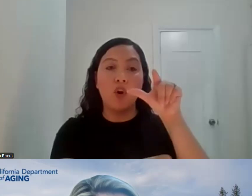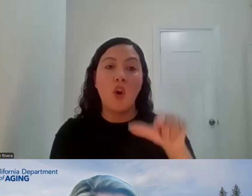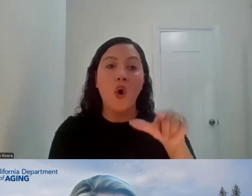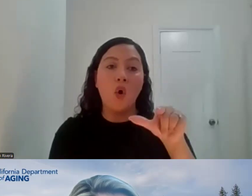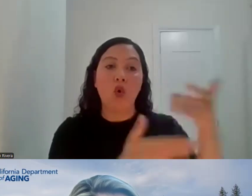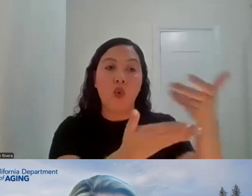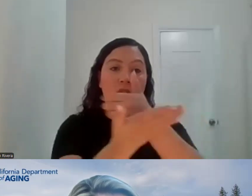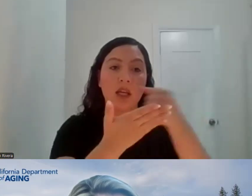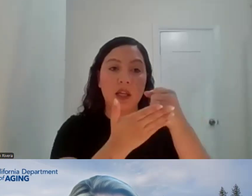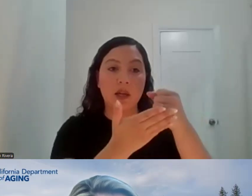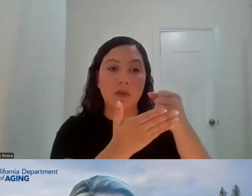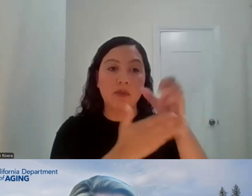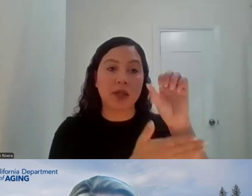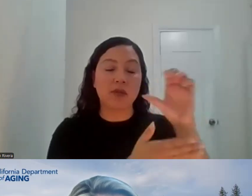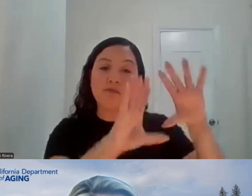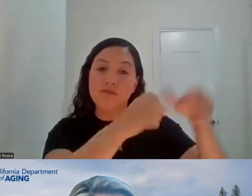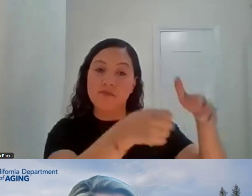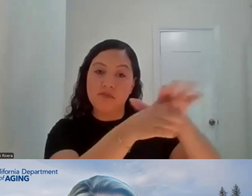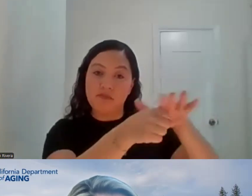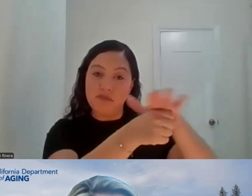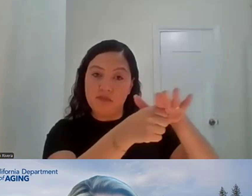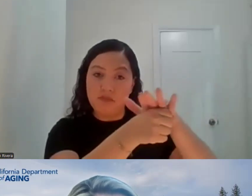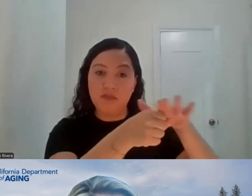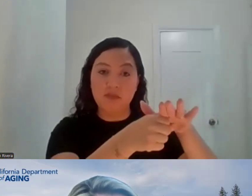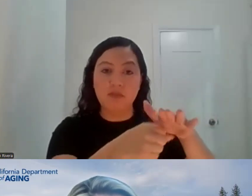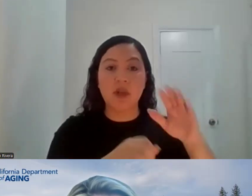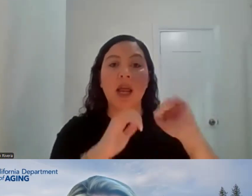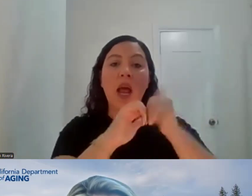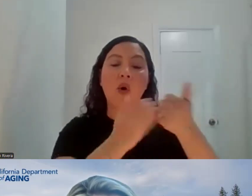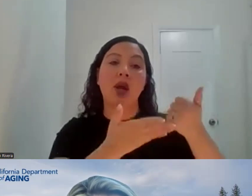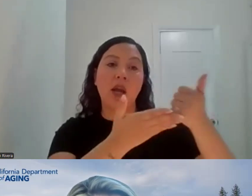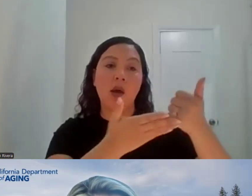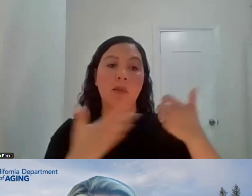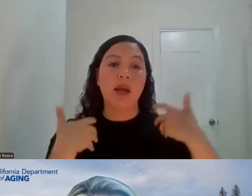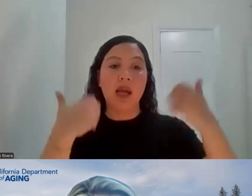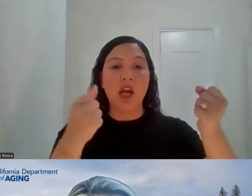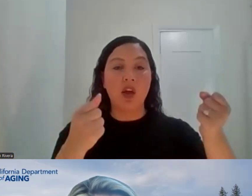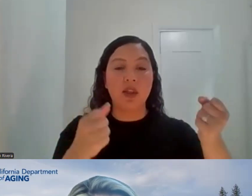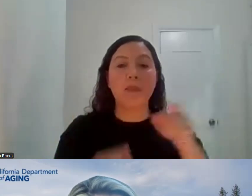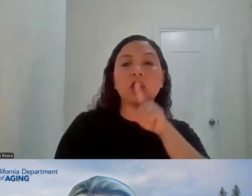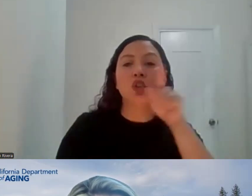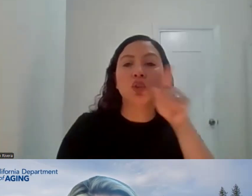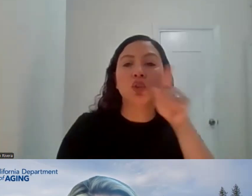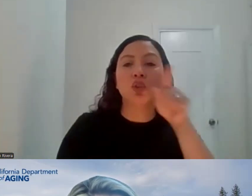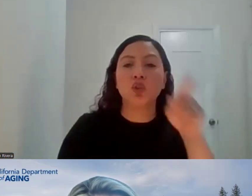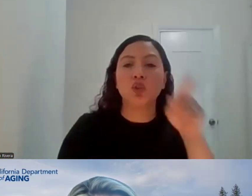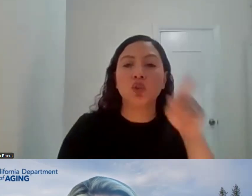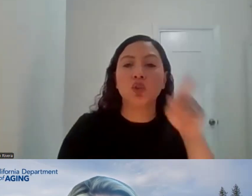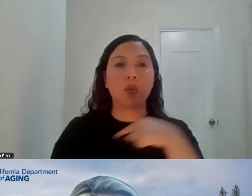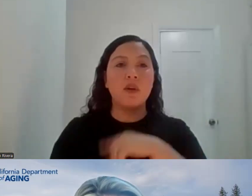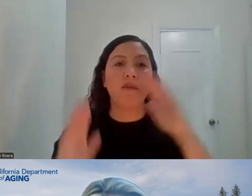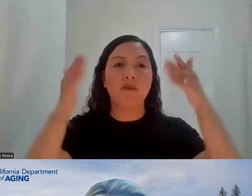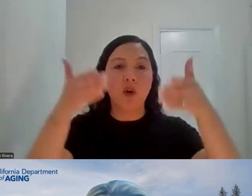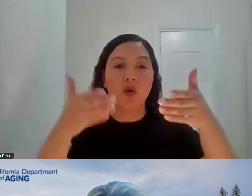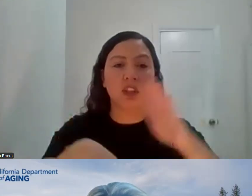a social determinant of health and ensuring that we sort of focus on folks that are below